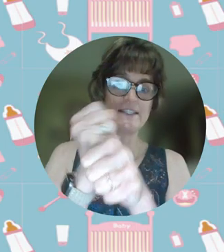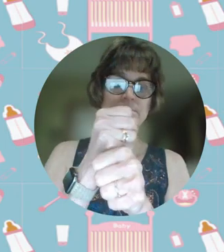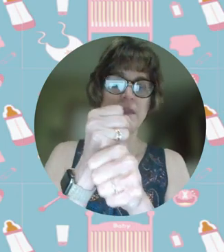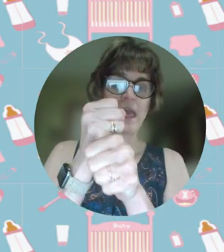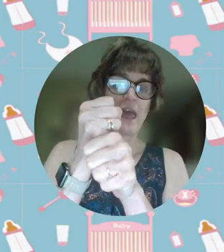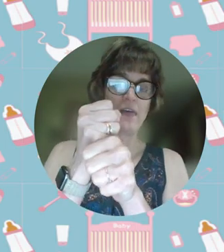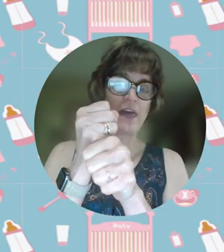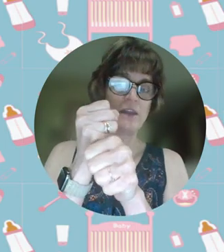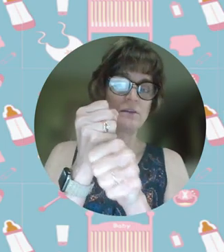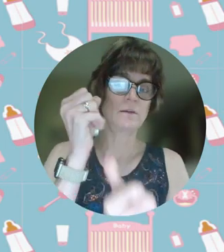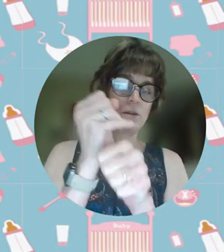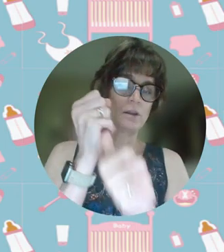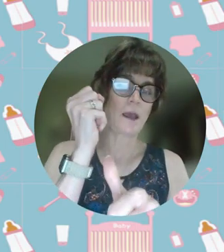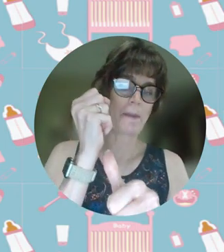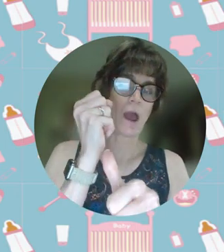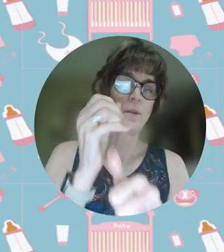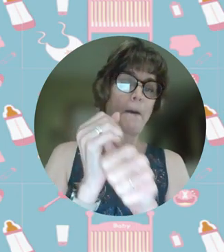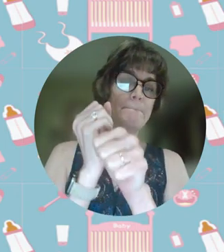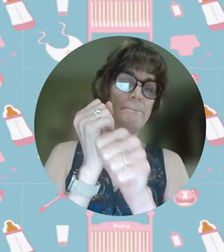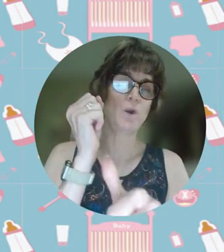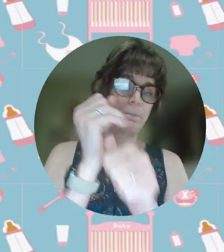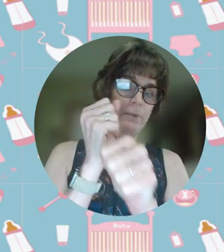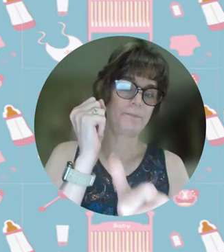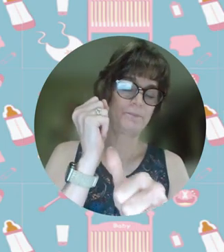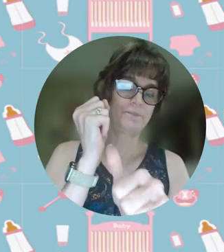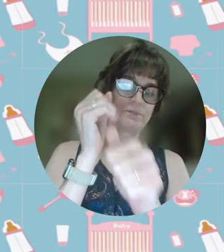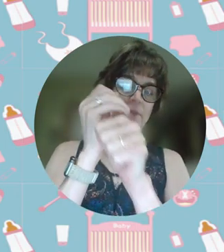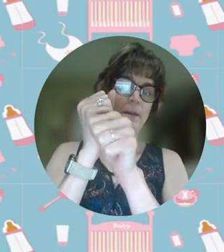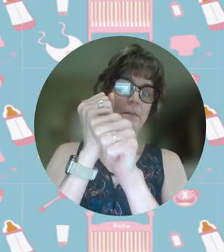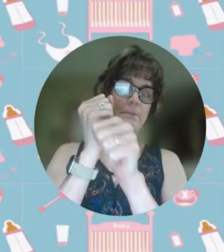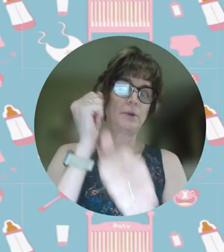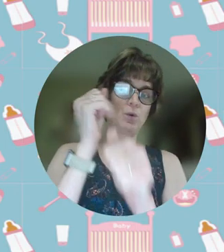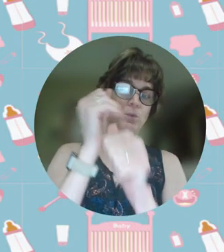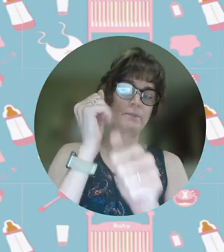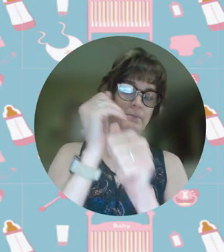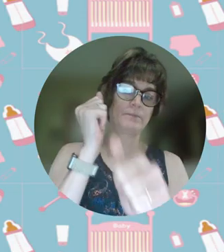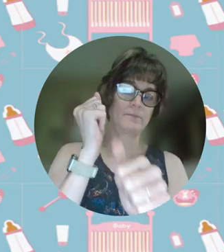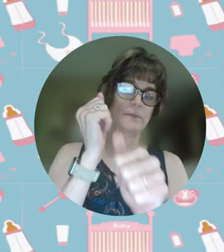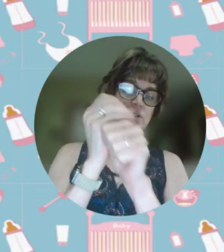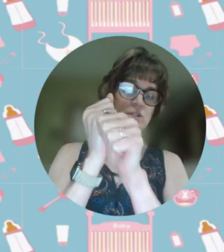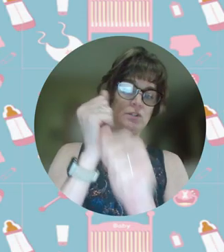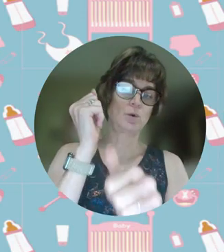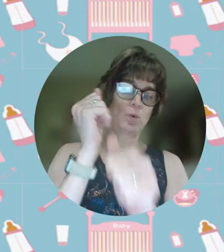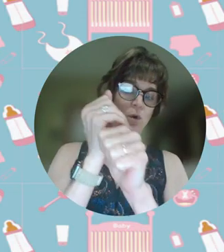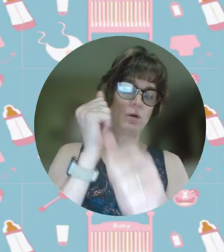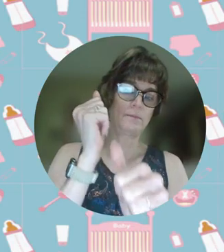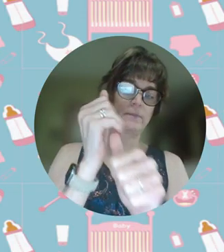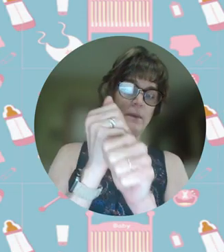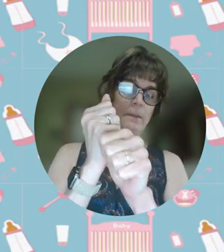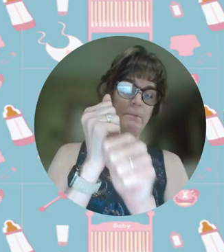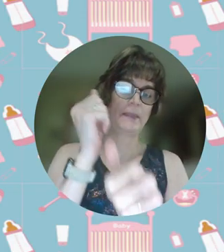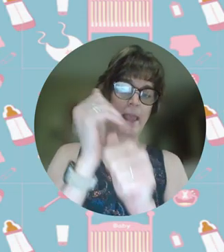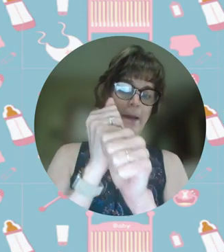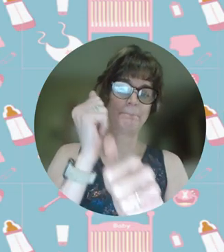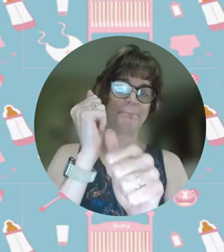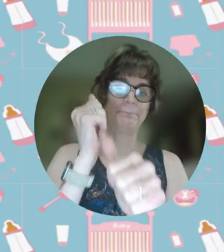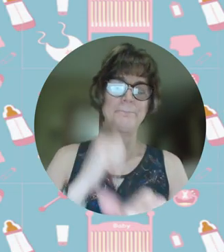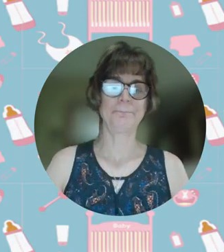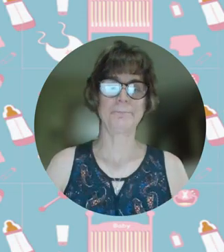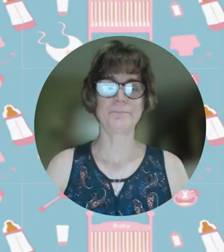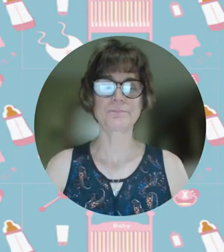fist and then come out. Poop. Poop. Stool.